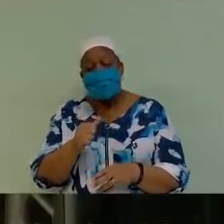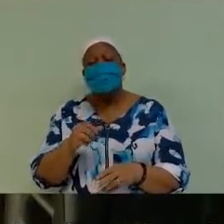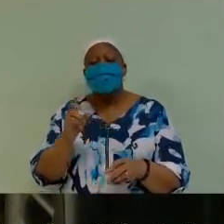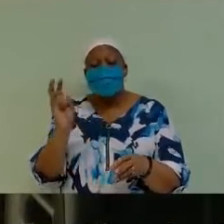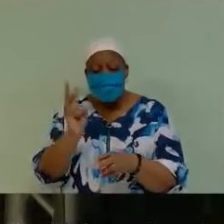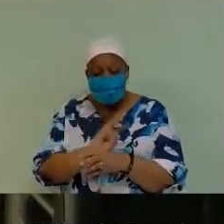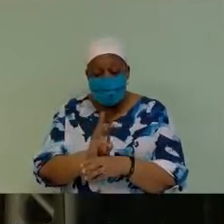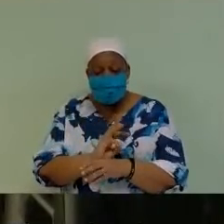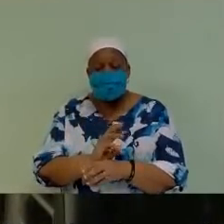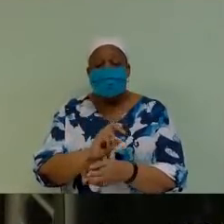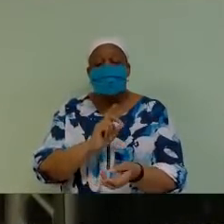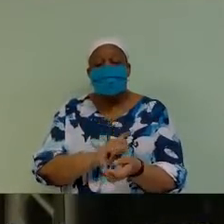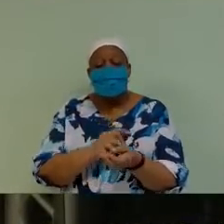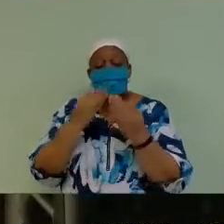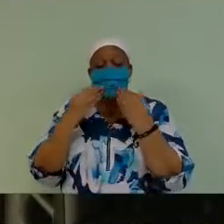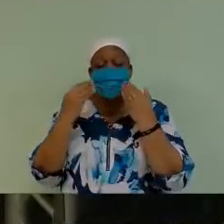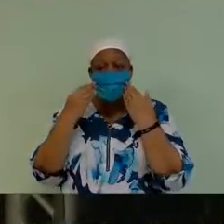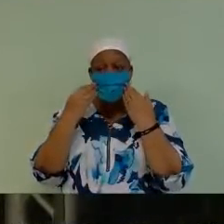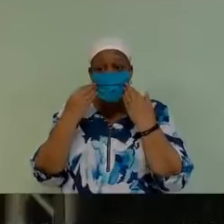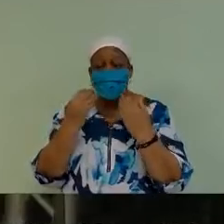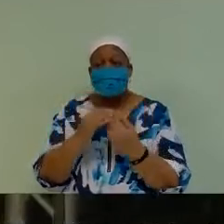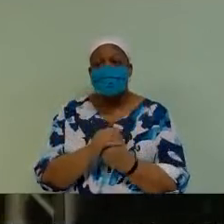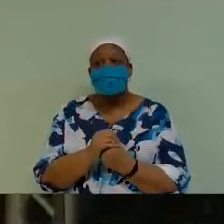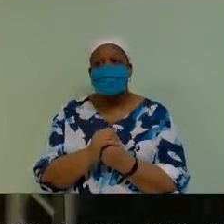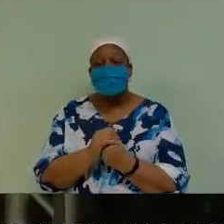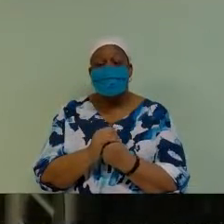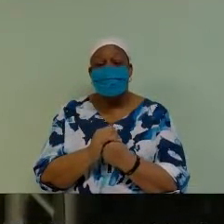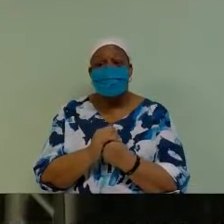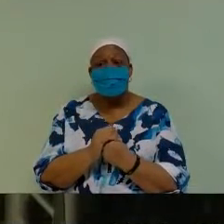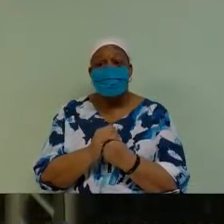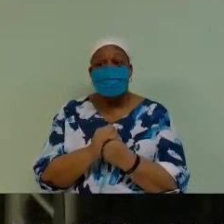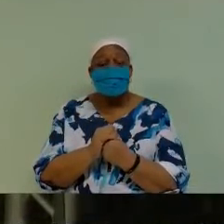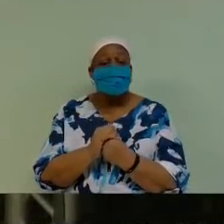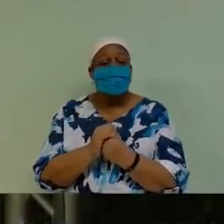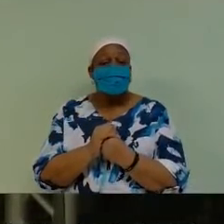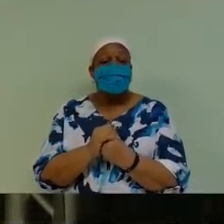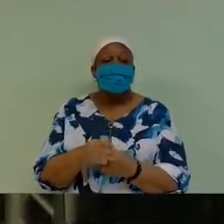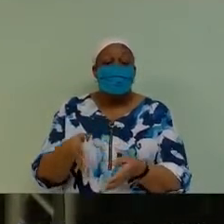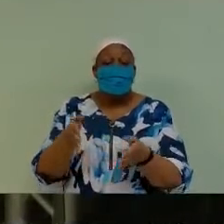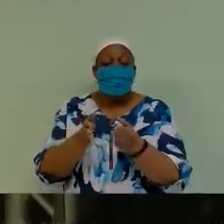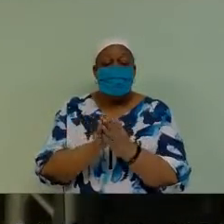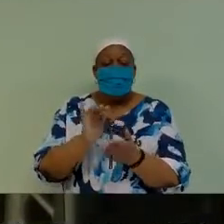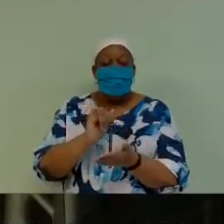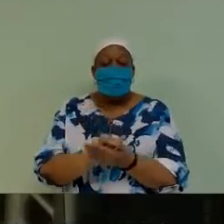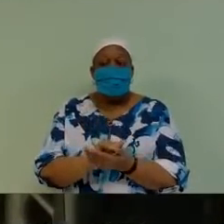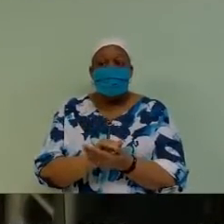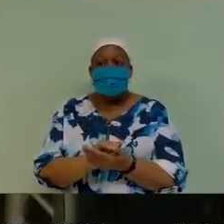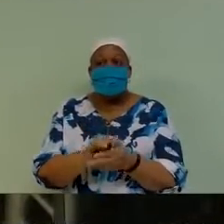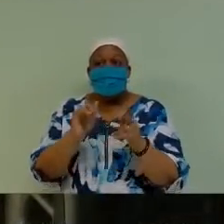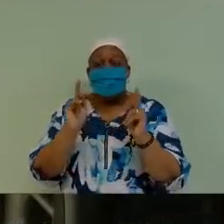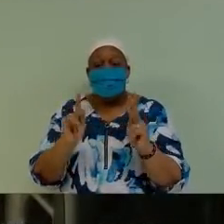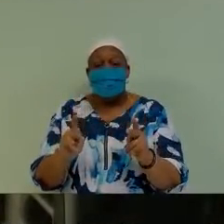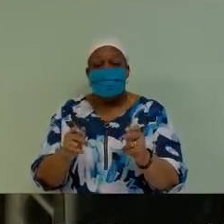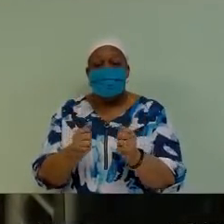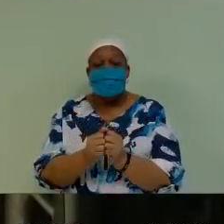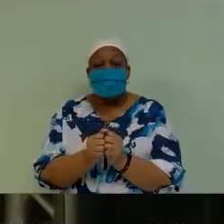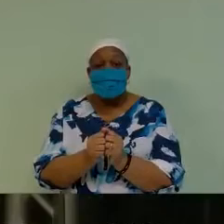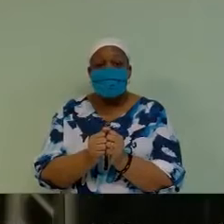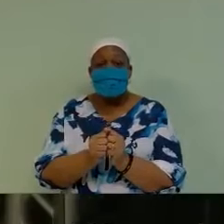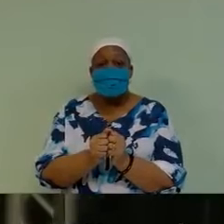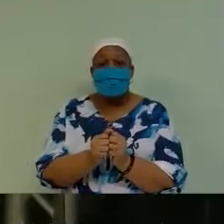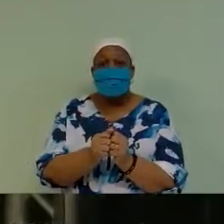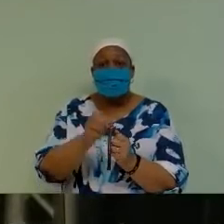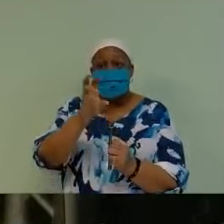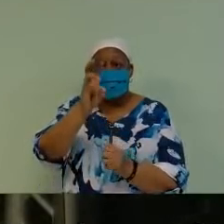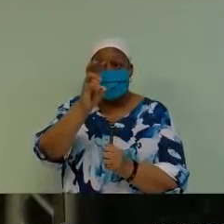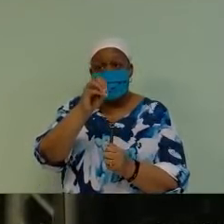community transmission, we advise that people aged 60 years and over, or those with underlying conditions,